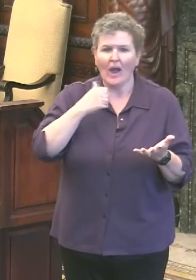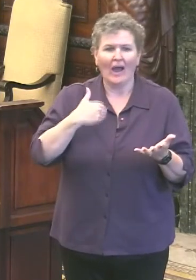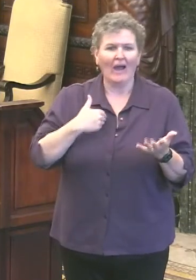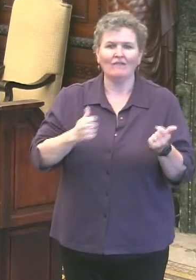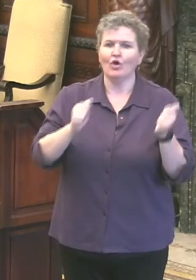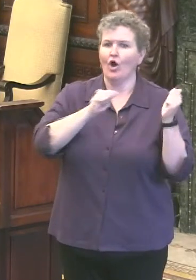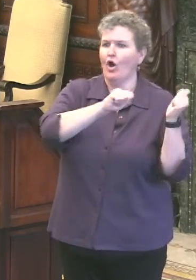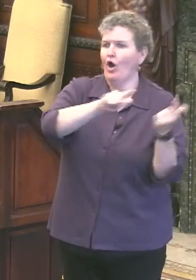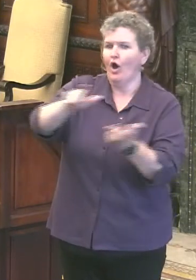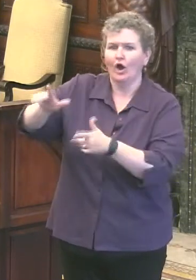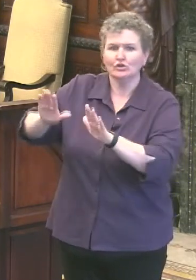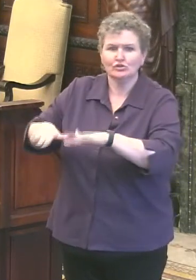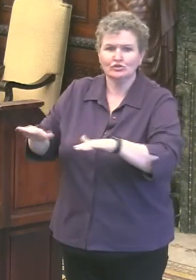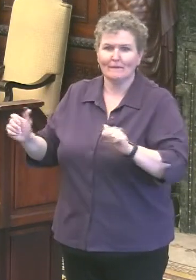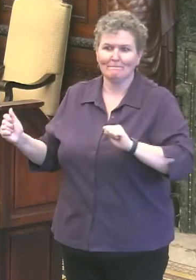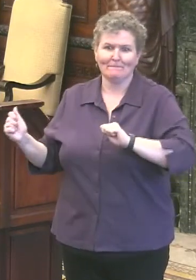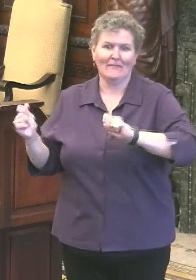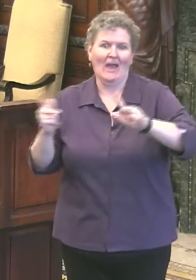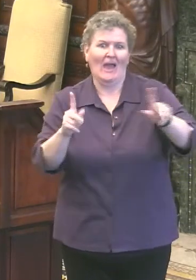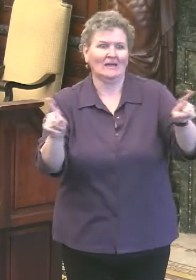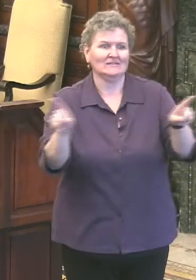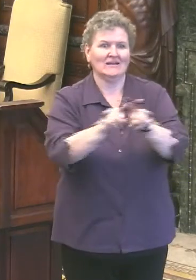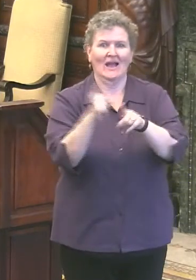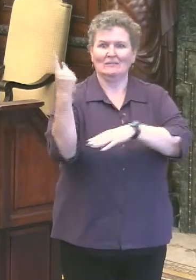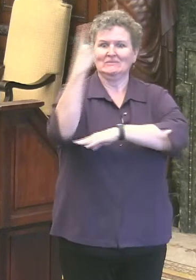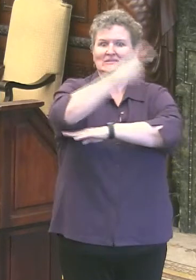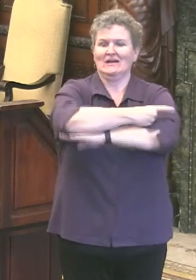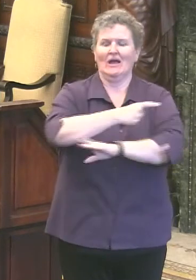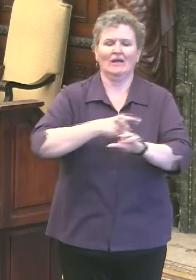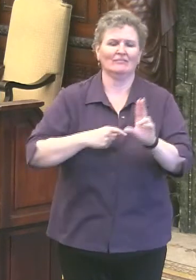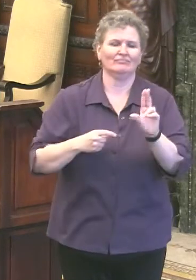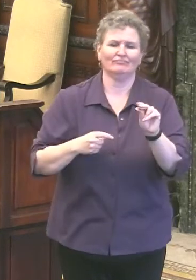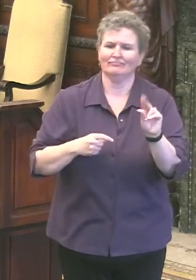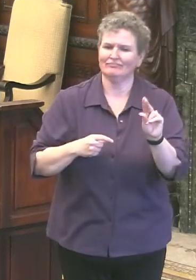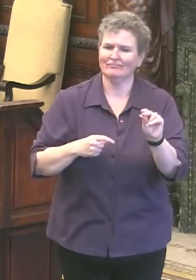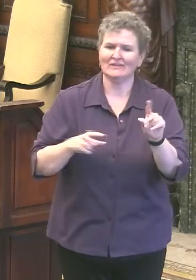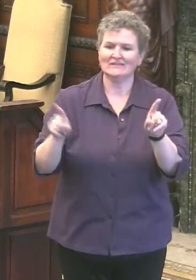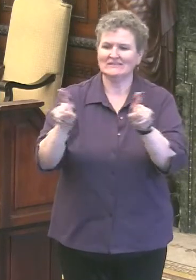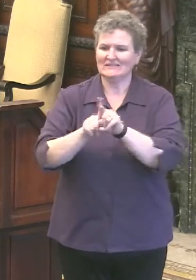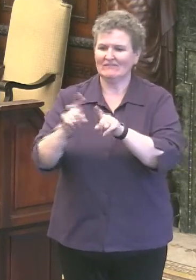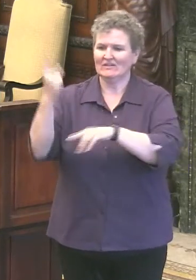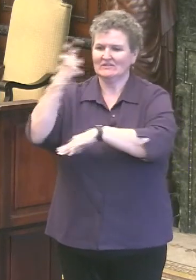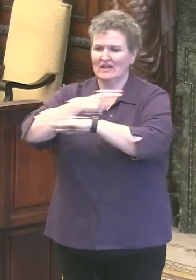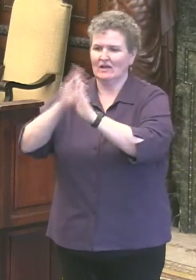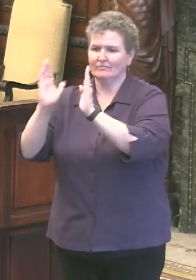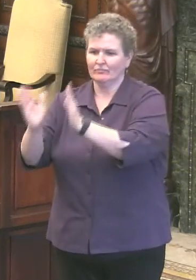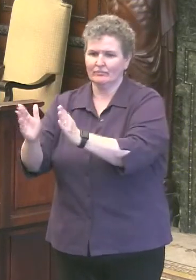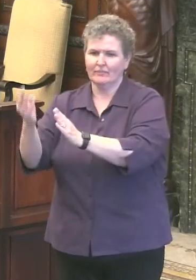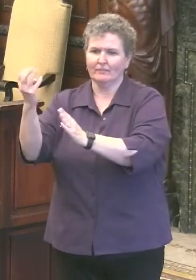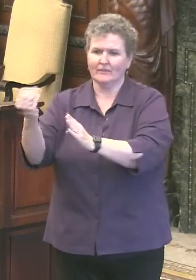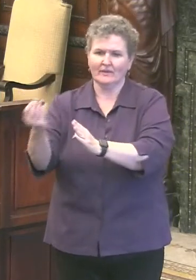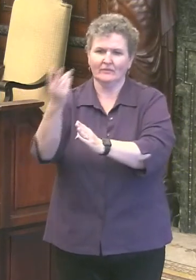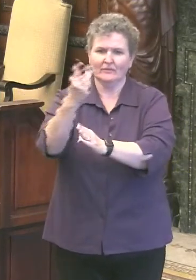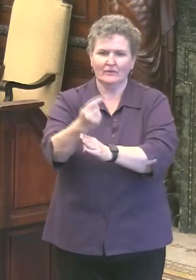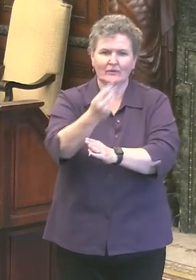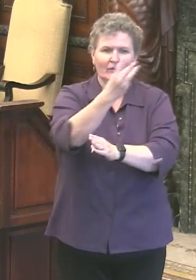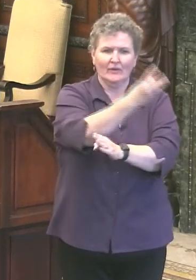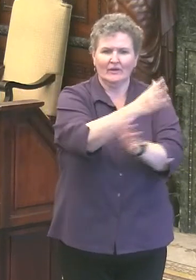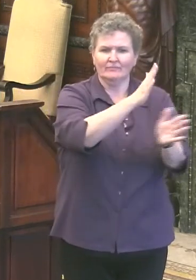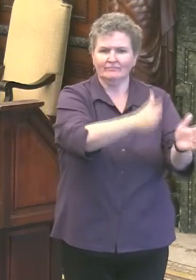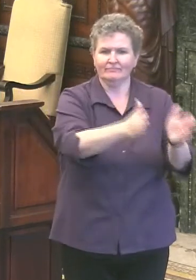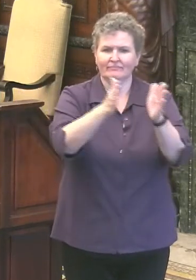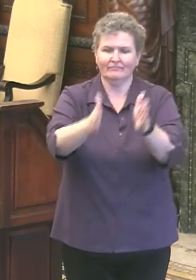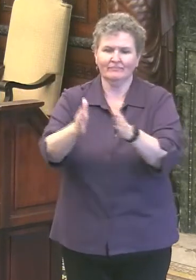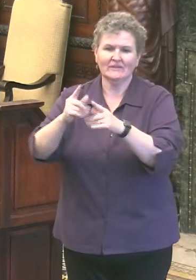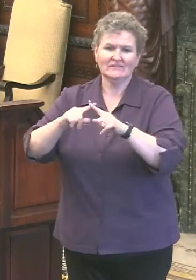on the same days. We may have to break students up into various groups. But those who will be in those grade